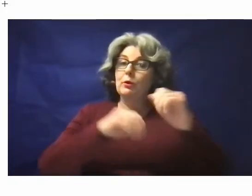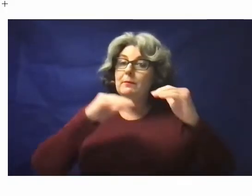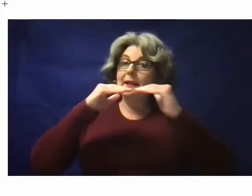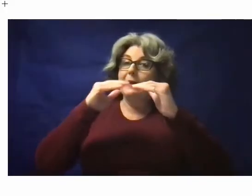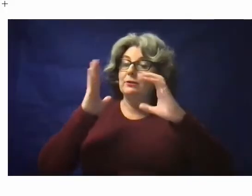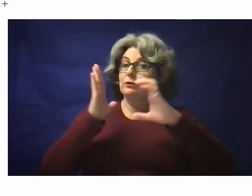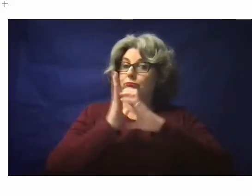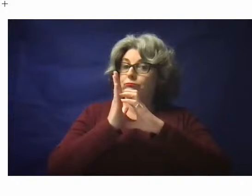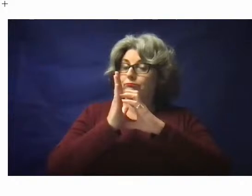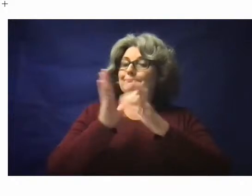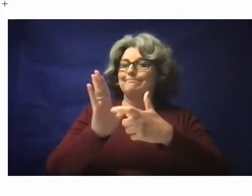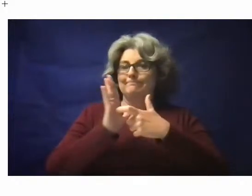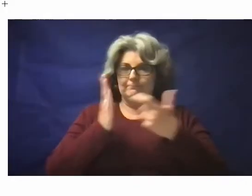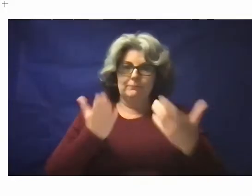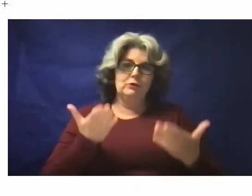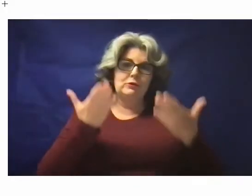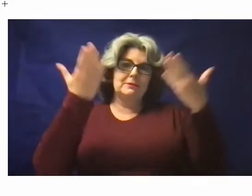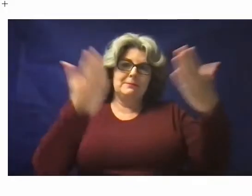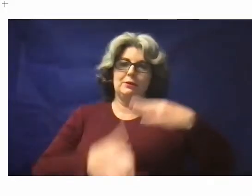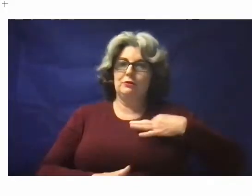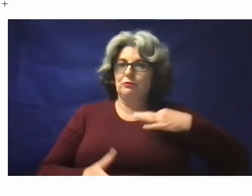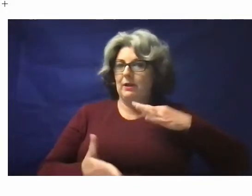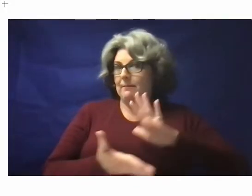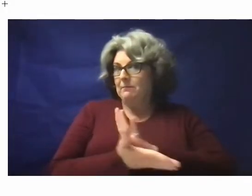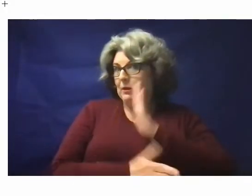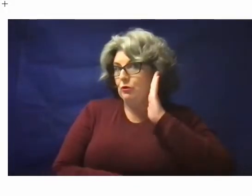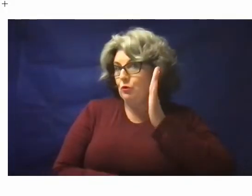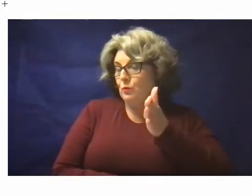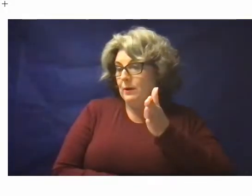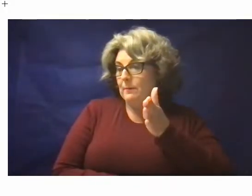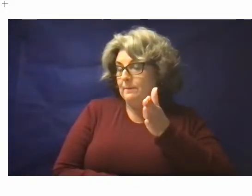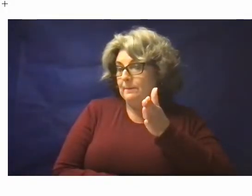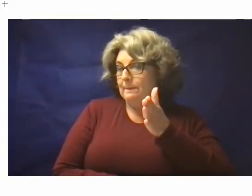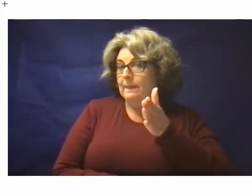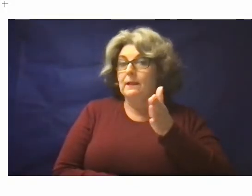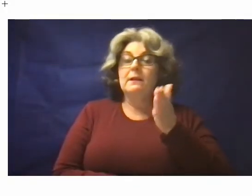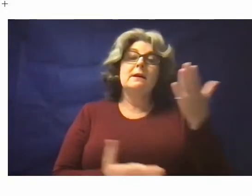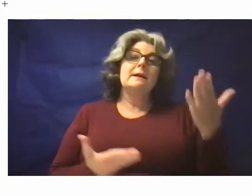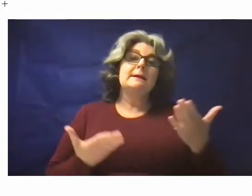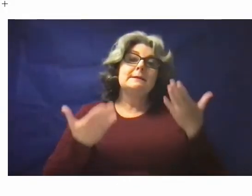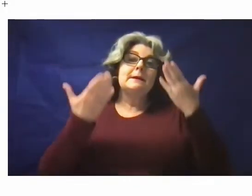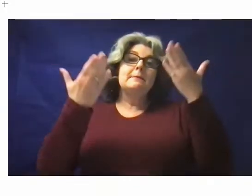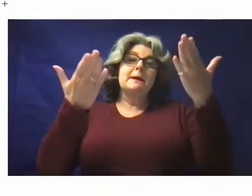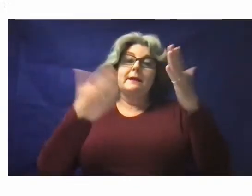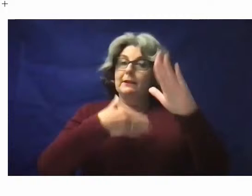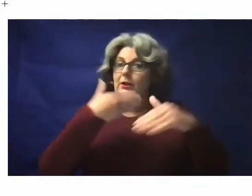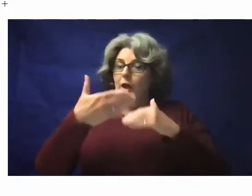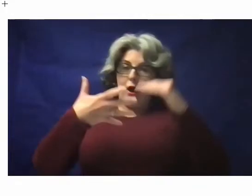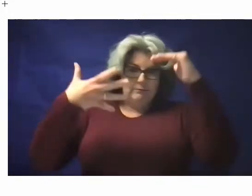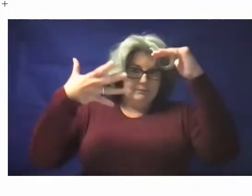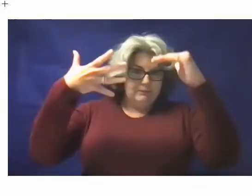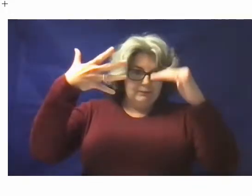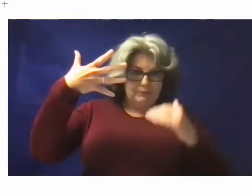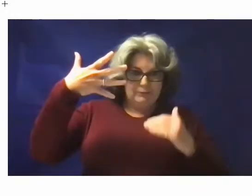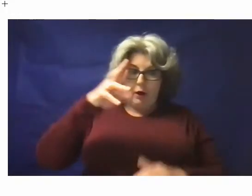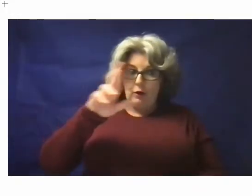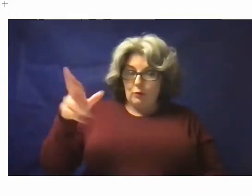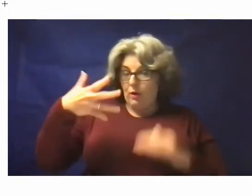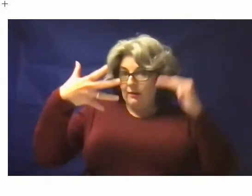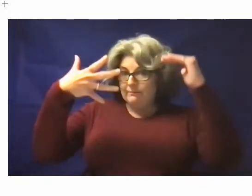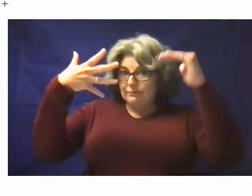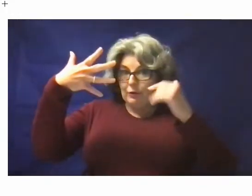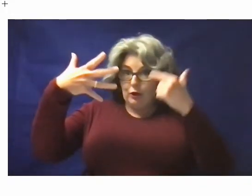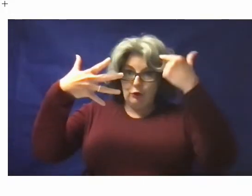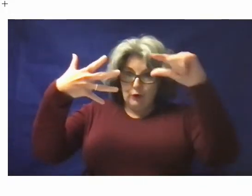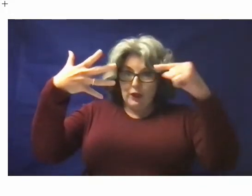be required to submit your application. And you will not be able to submit your application until all the fields on the right-hand side are green,